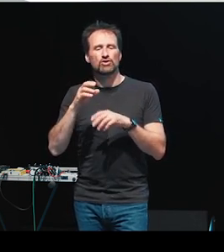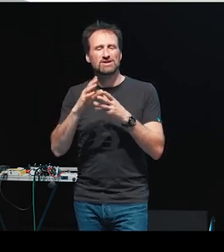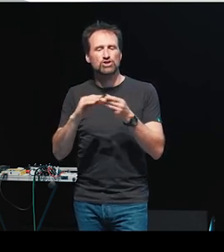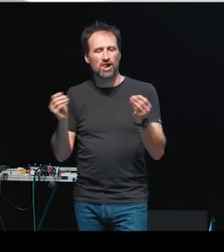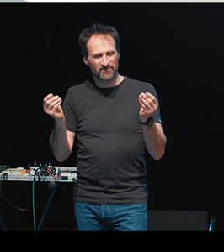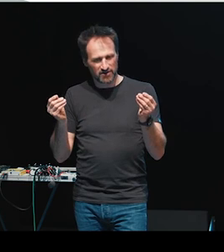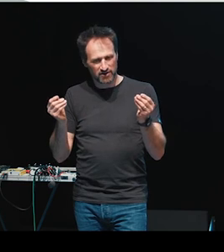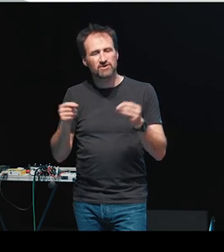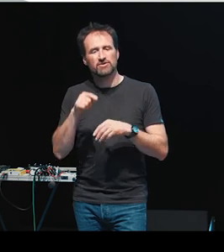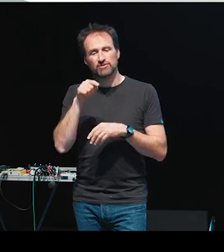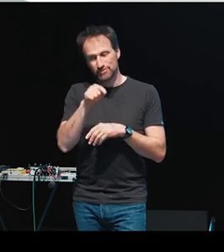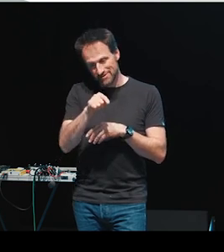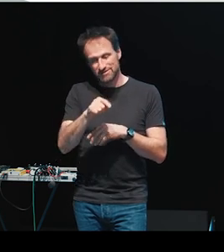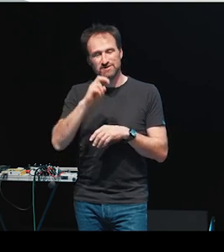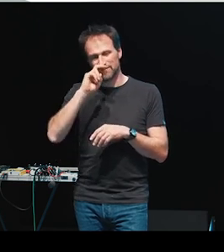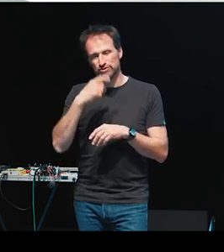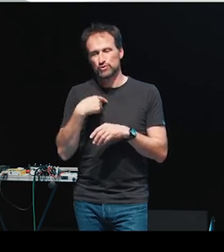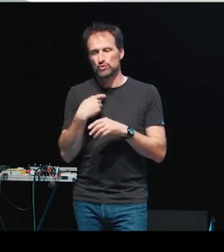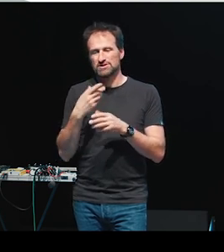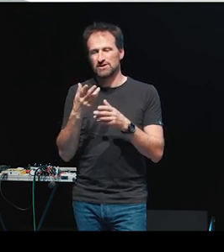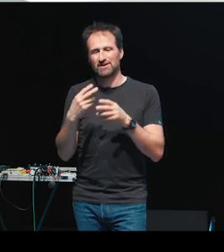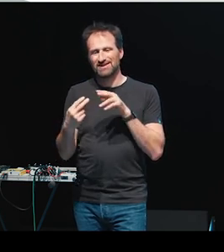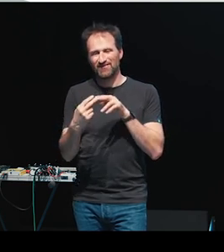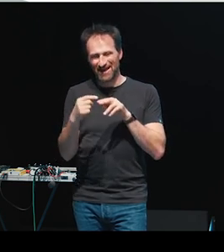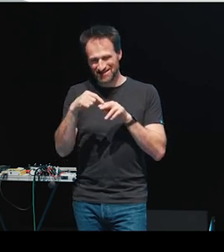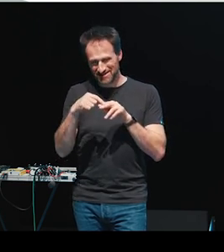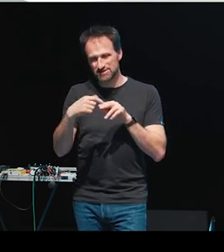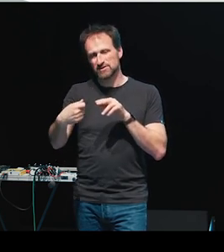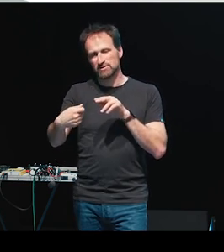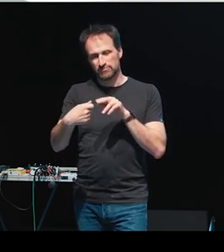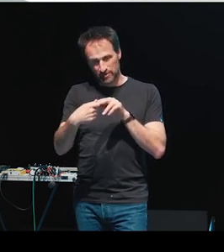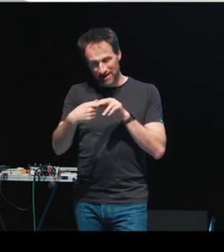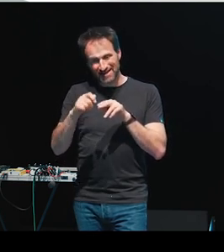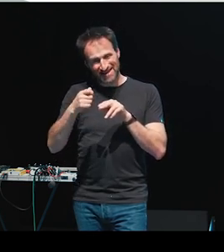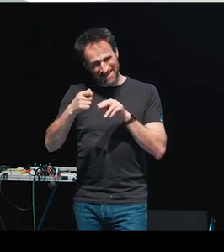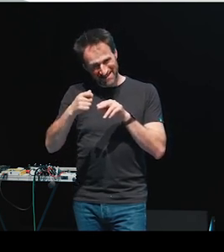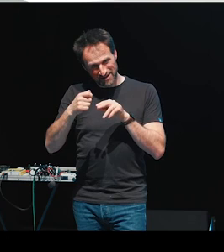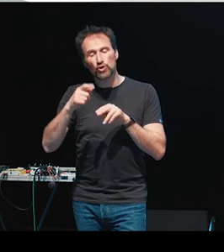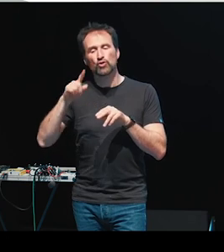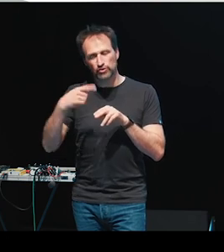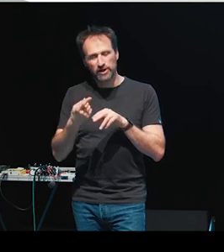it, and then that will call on next once it has the full JSON object.